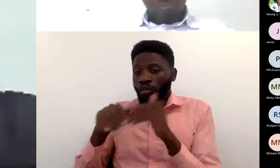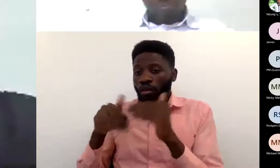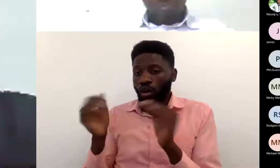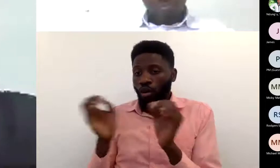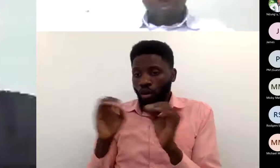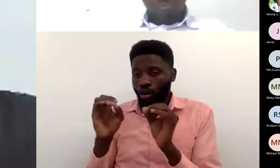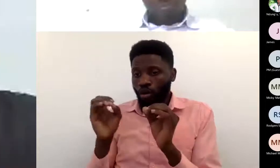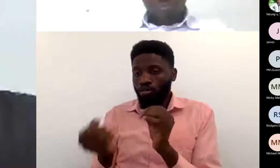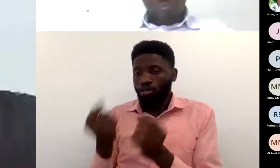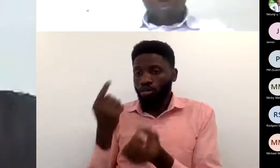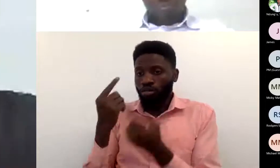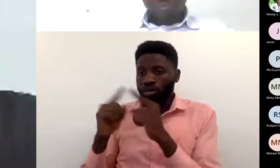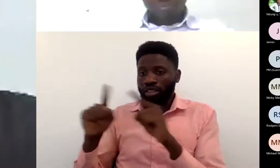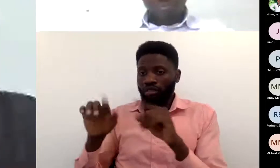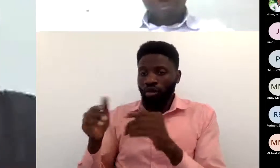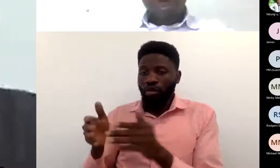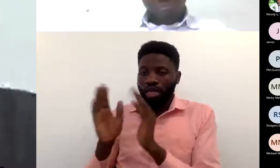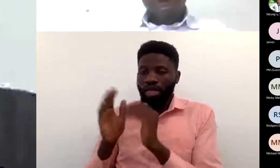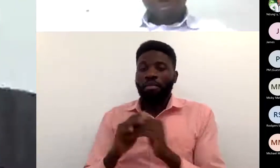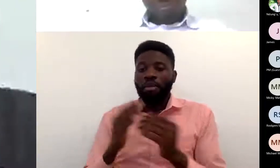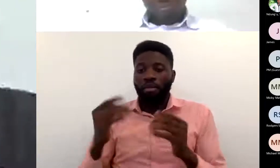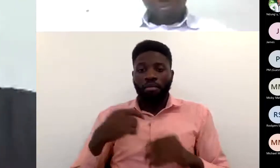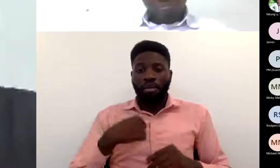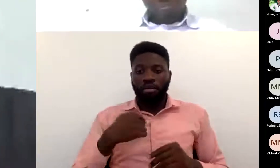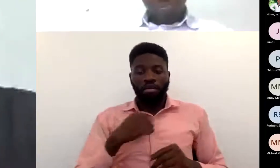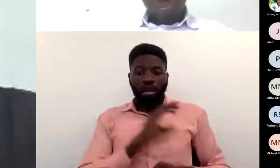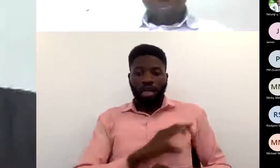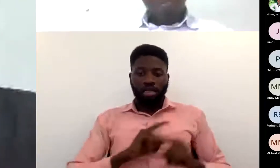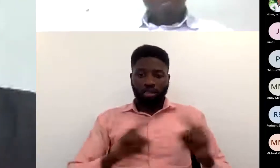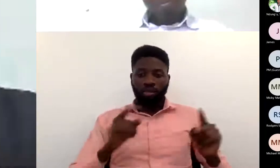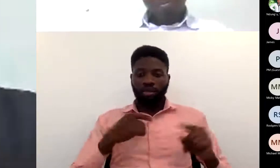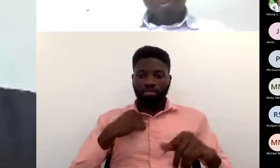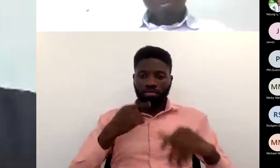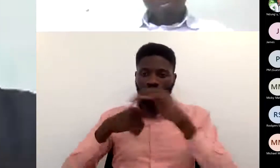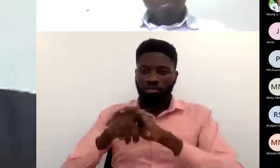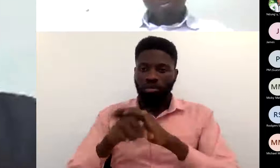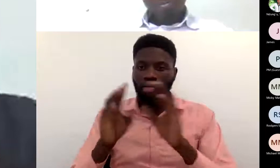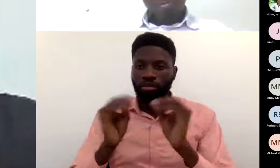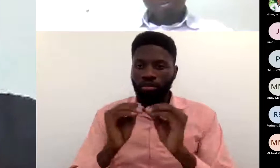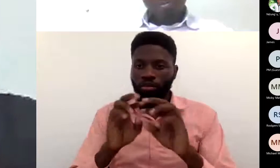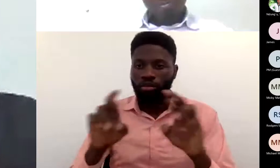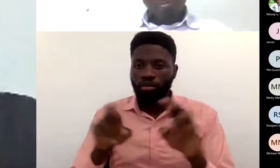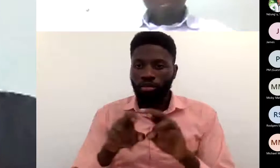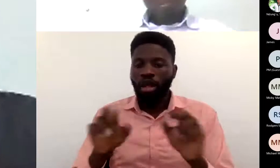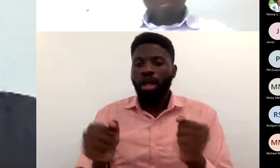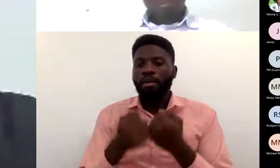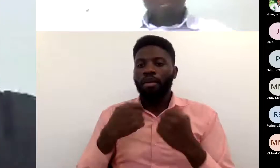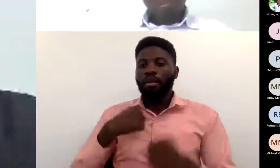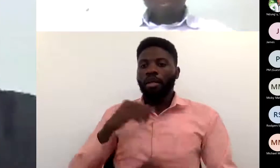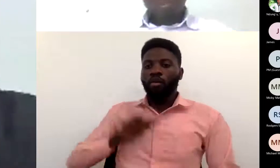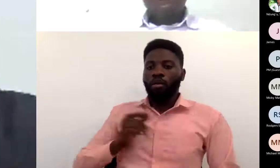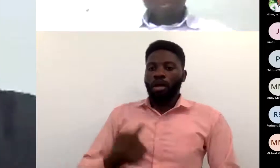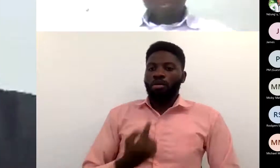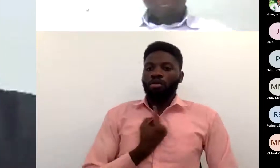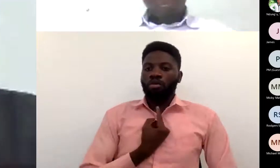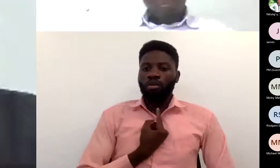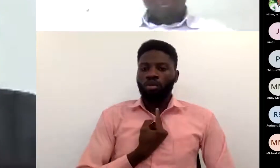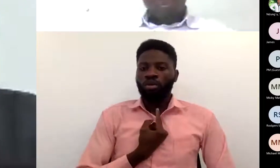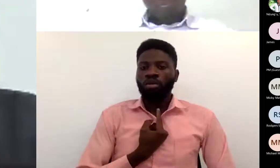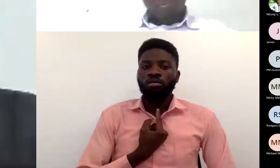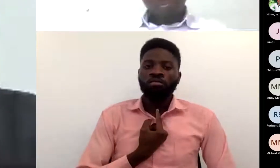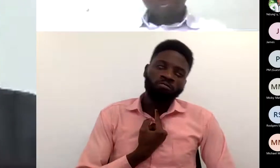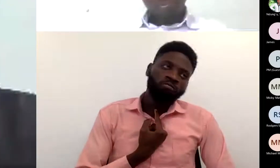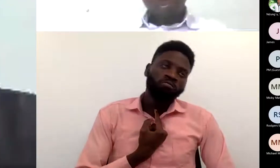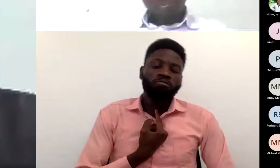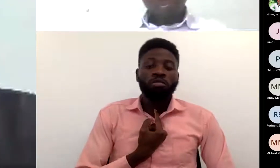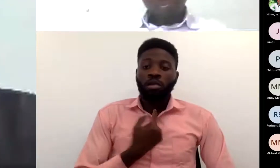be you being different. So it could be you walking into a meeting room and realizing that you're the only woman. Or it could be you